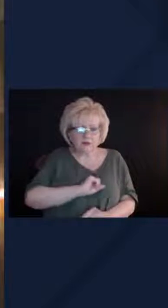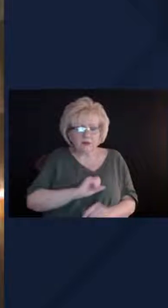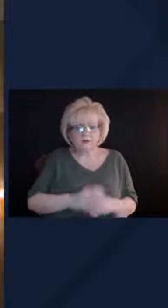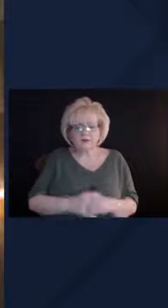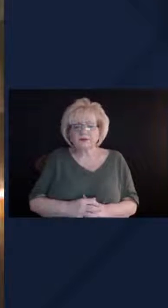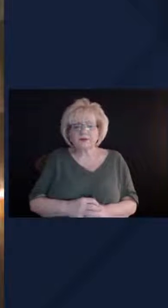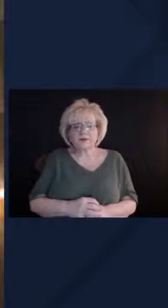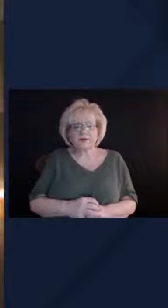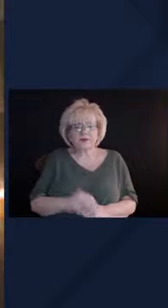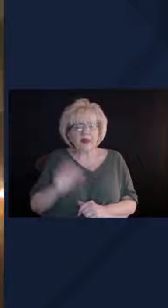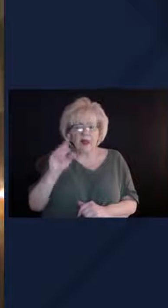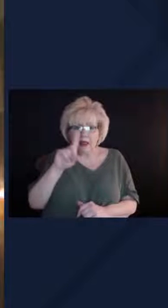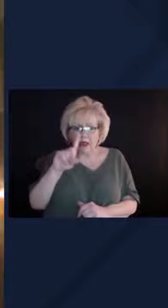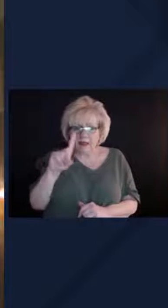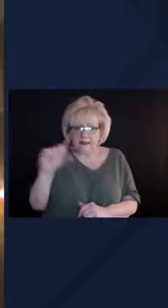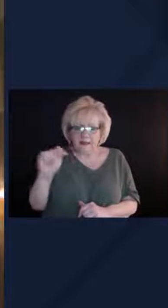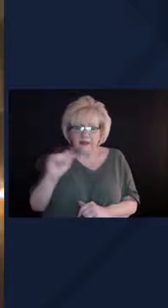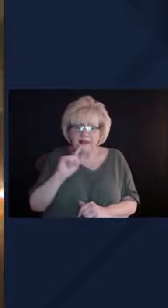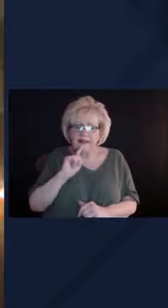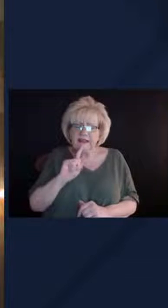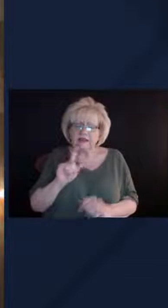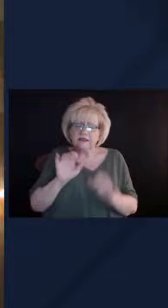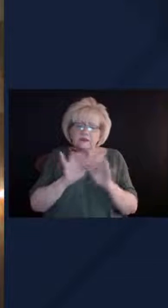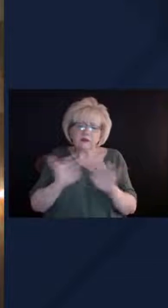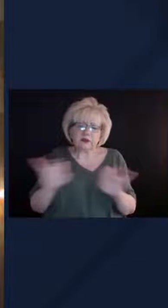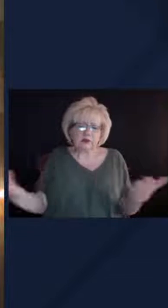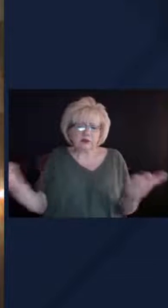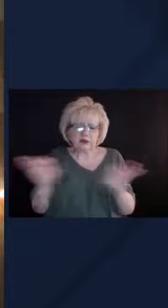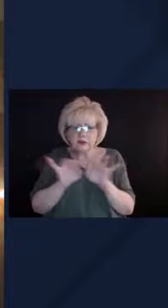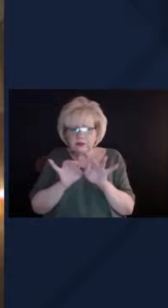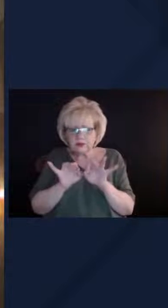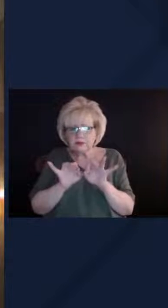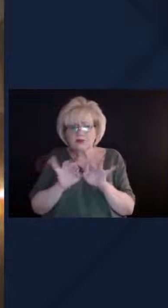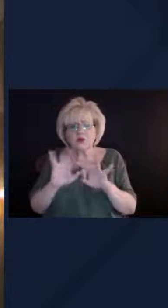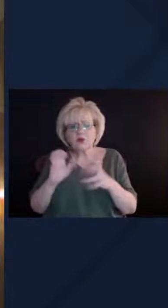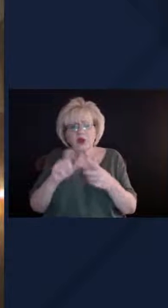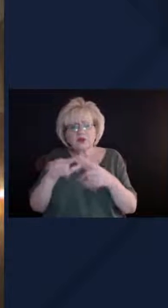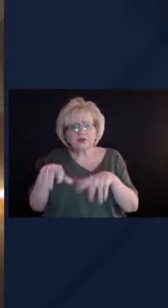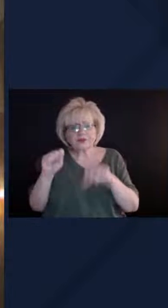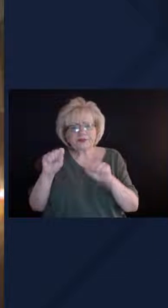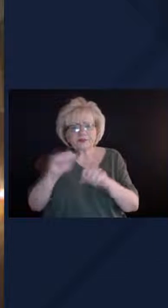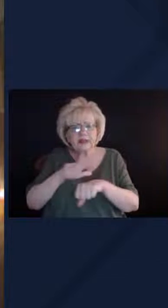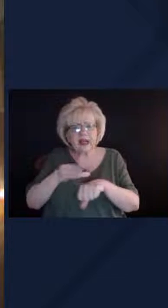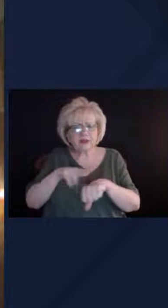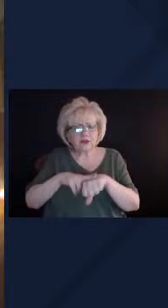Disability is so incredibly necessary to have a national dialogue about.